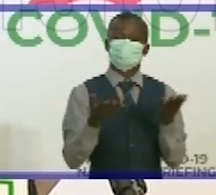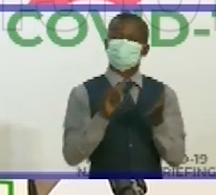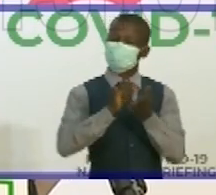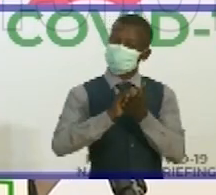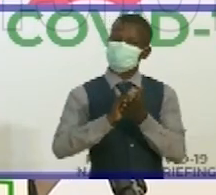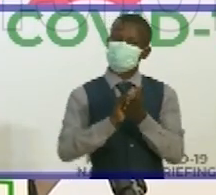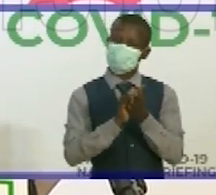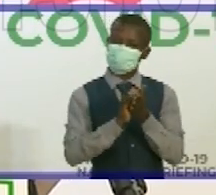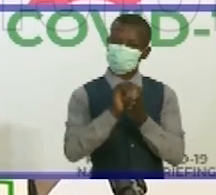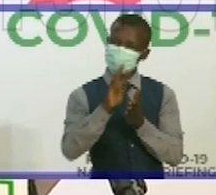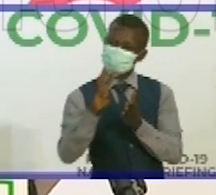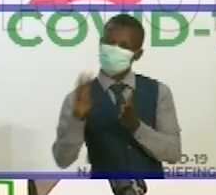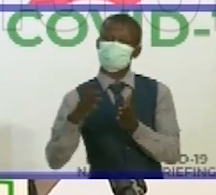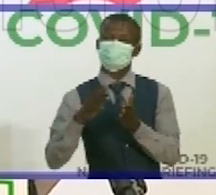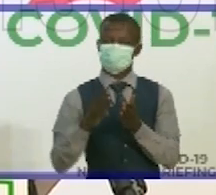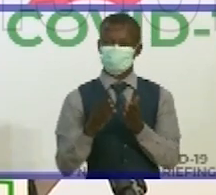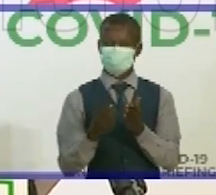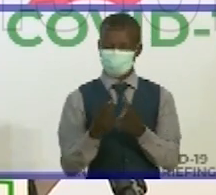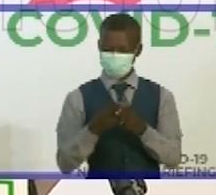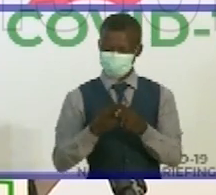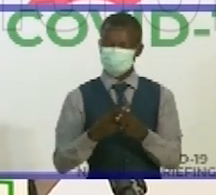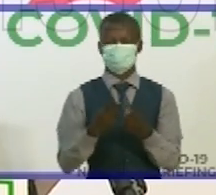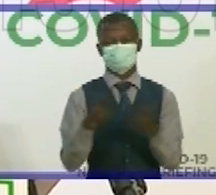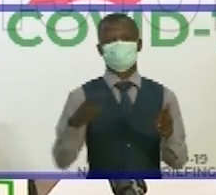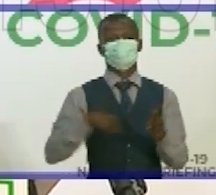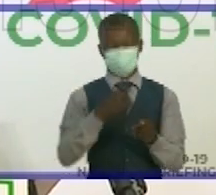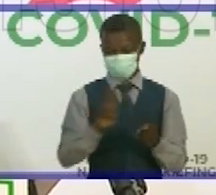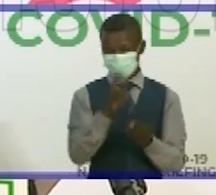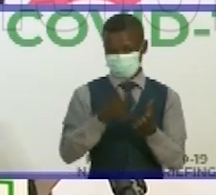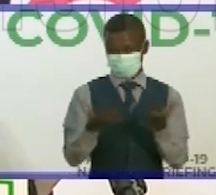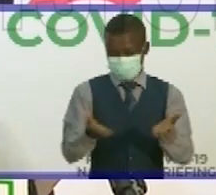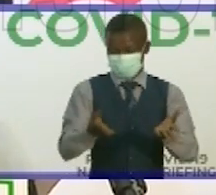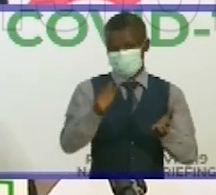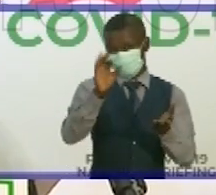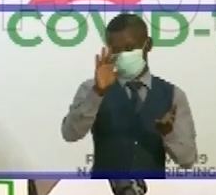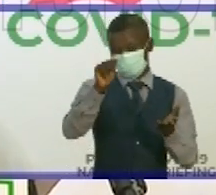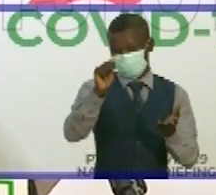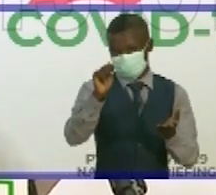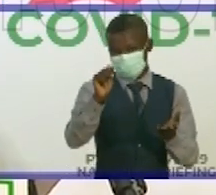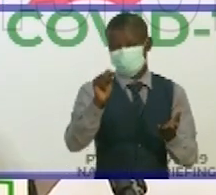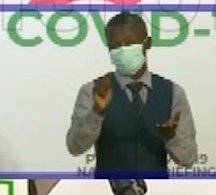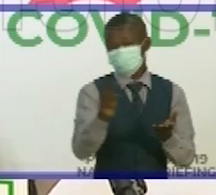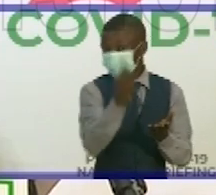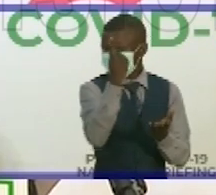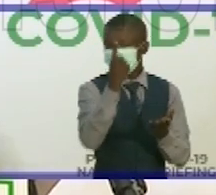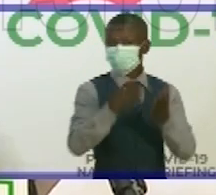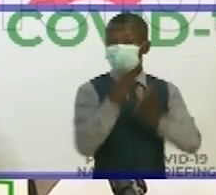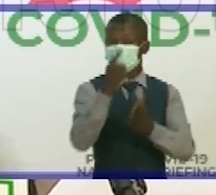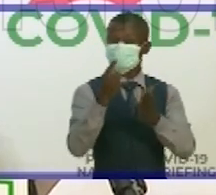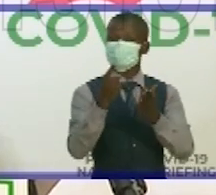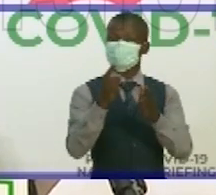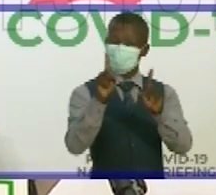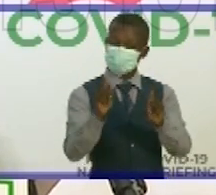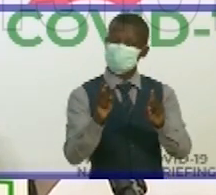be piloting it in Abuja first, and once it demonstrates its utility, we'll scale it up across the country.